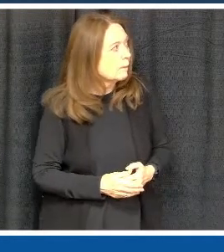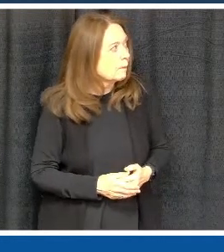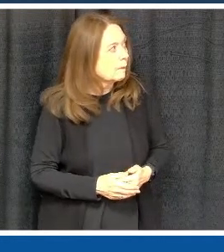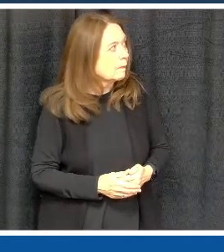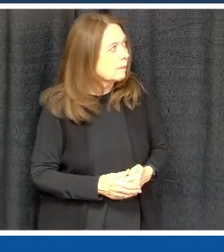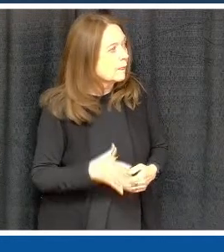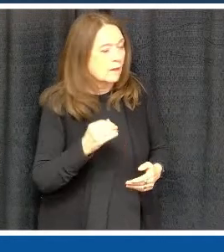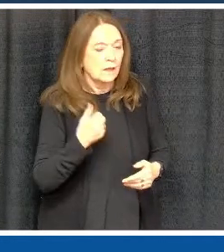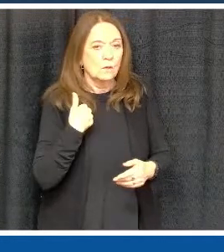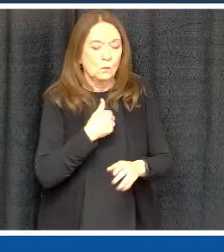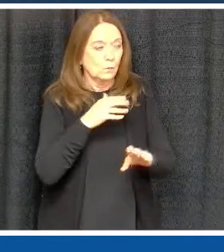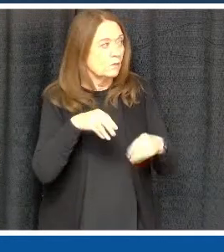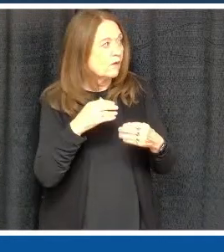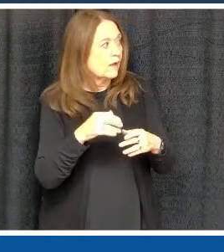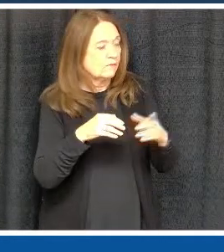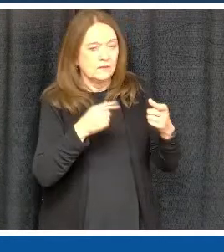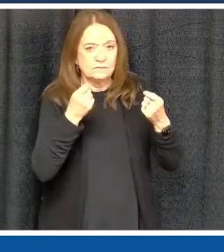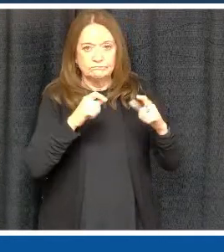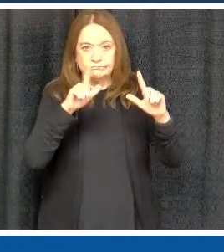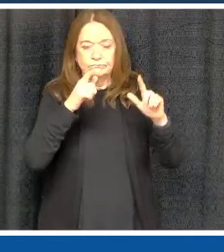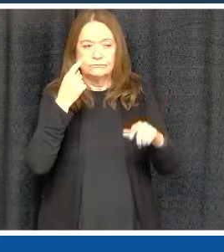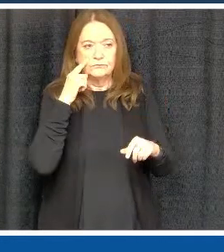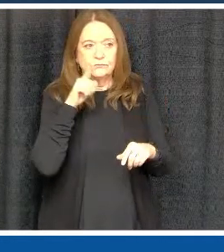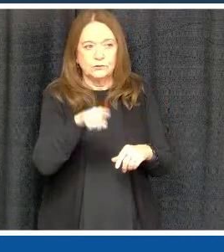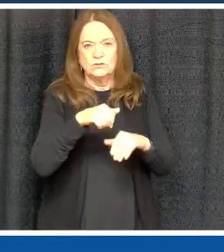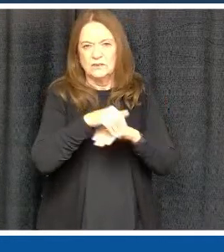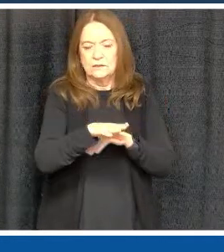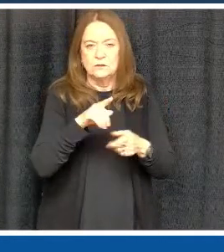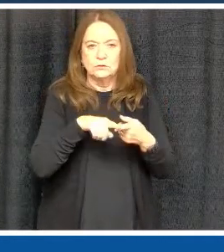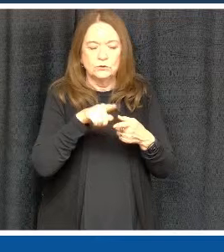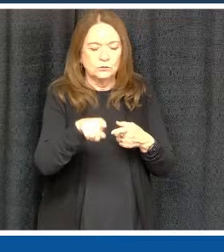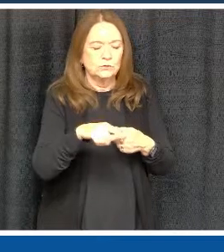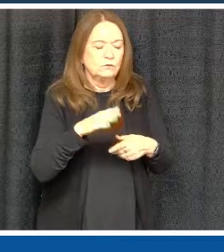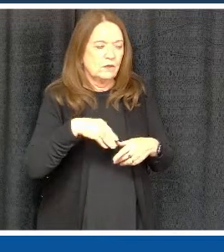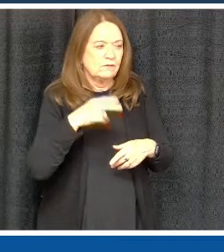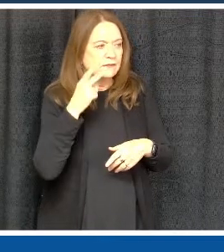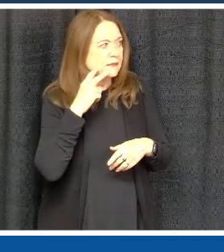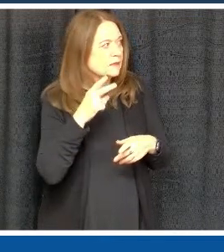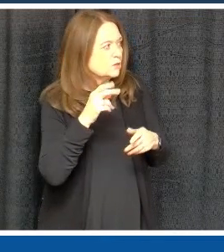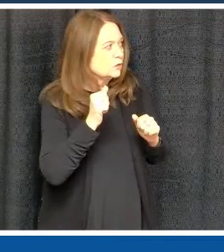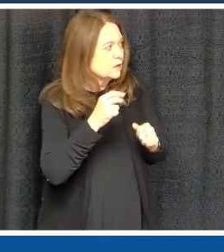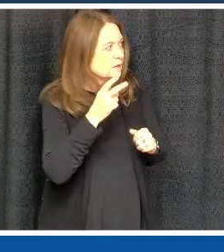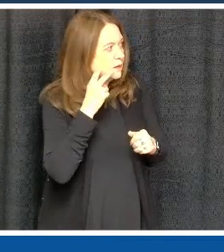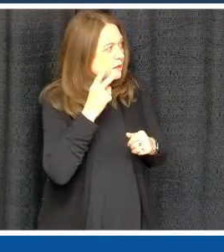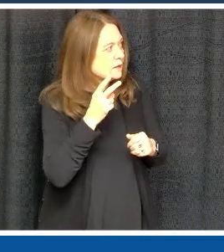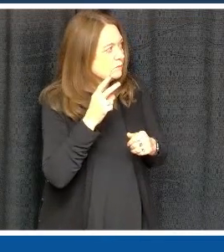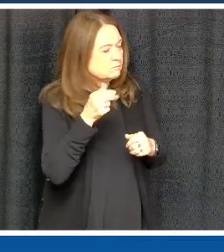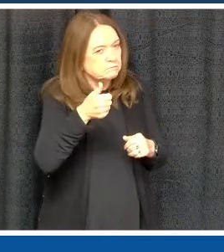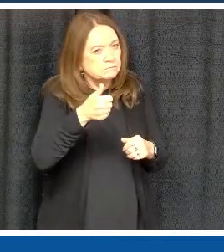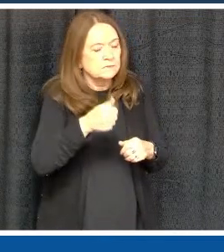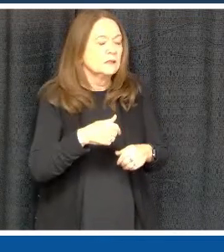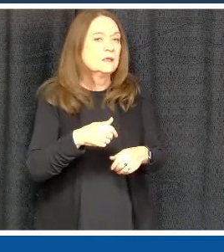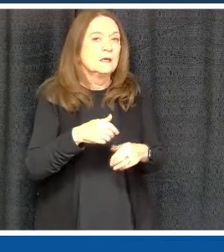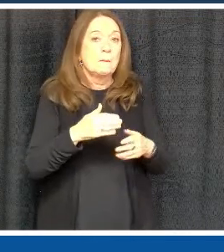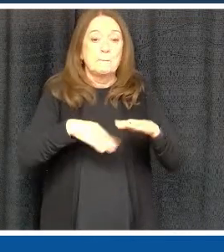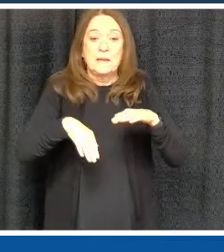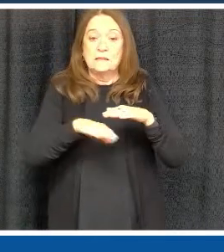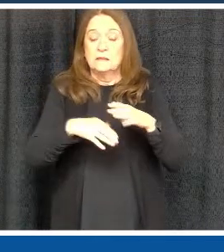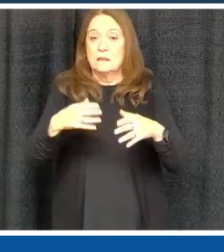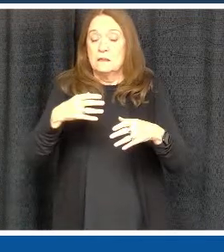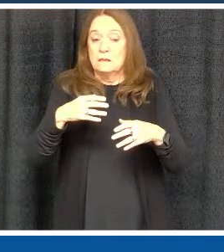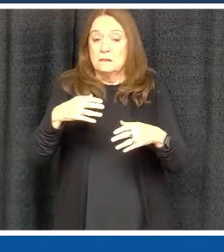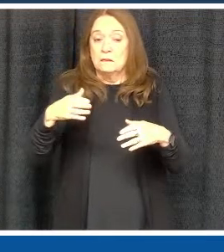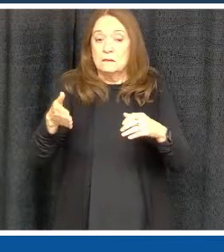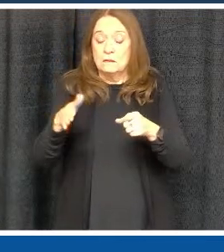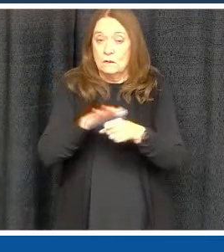And we'll provide these slides to you, or I'll have Lisa send these to you if you want to see them a little closer. Basically, a comprehensive plan, as the